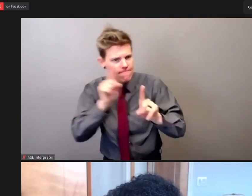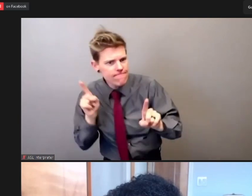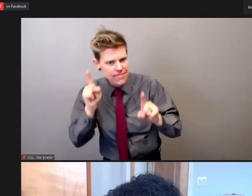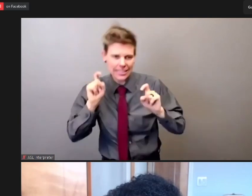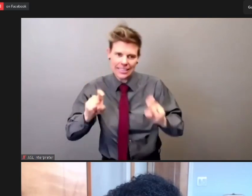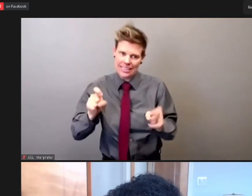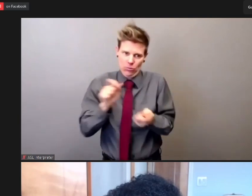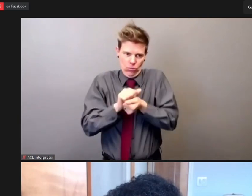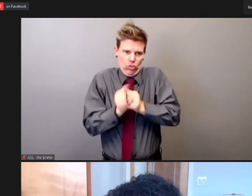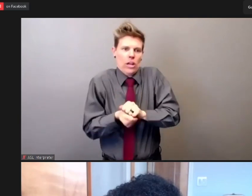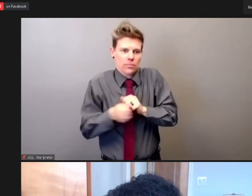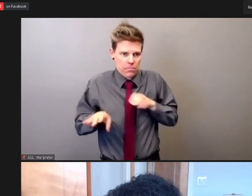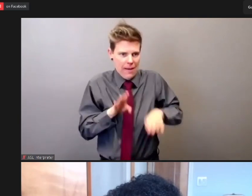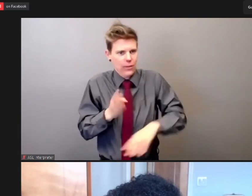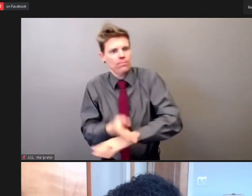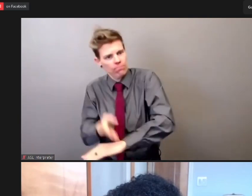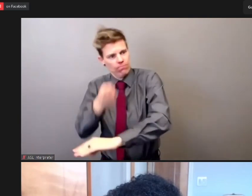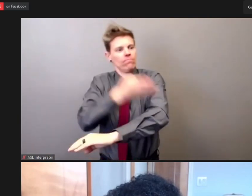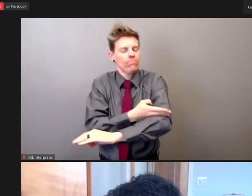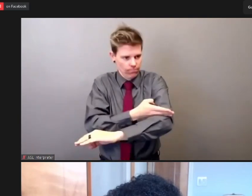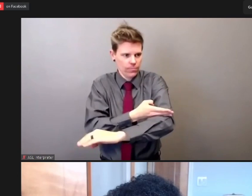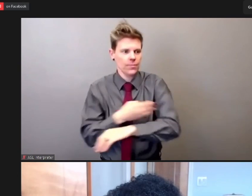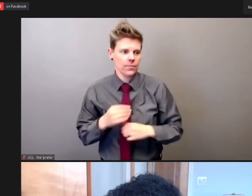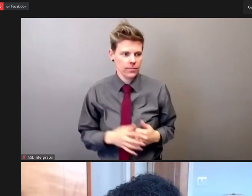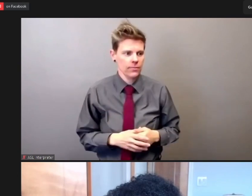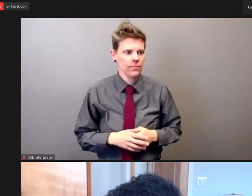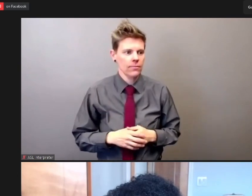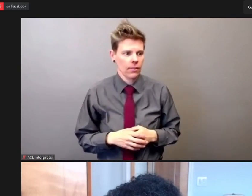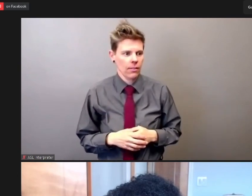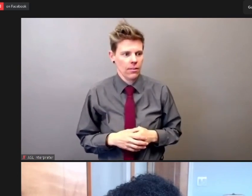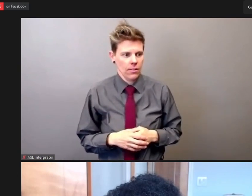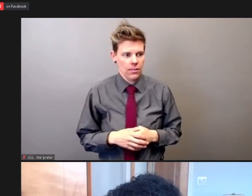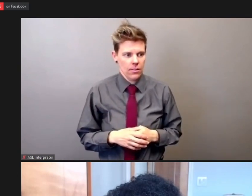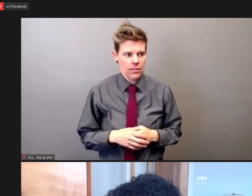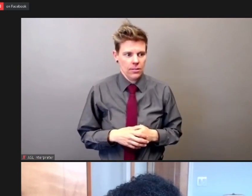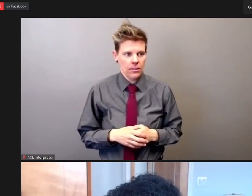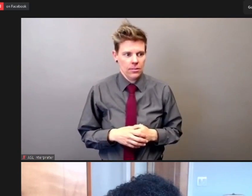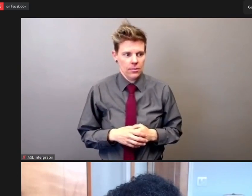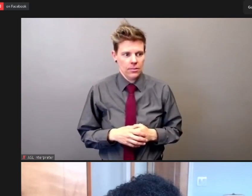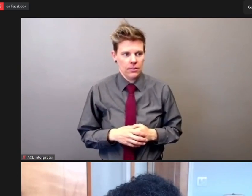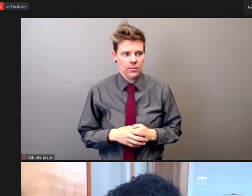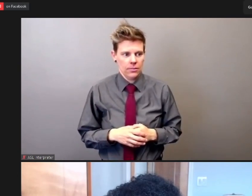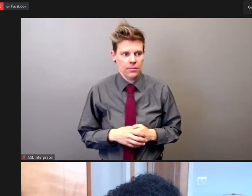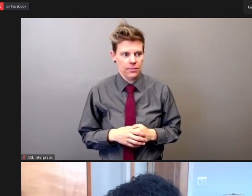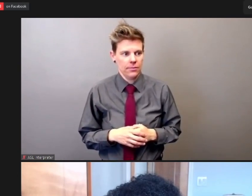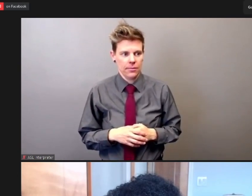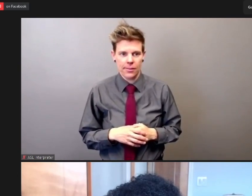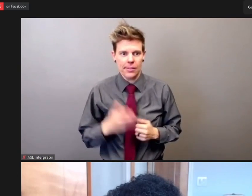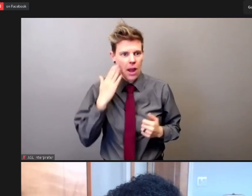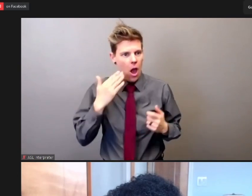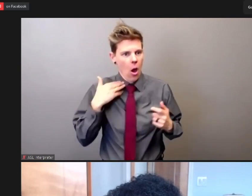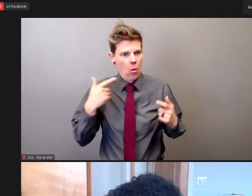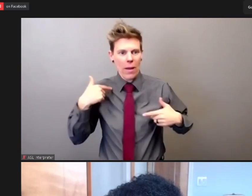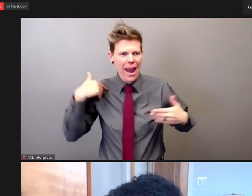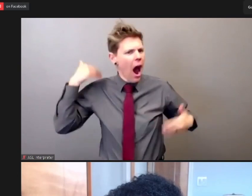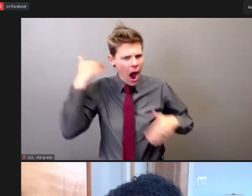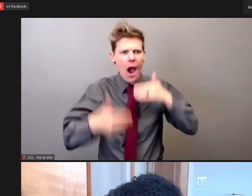to, completely constrict itself again, let's adhere to these really strong